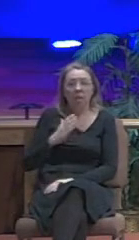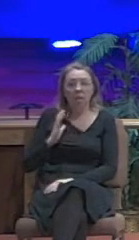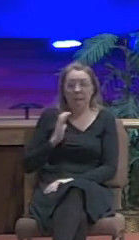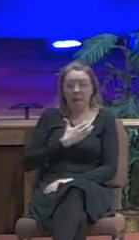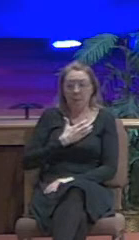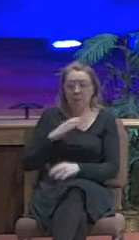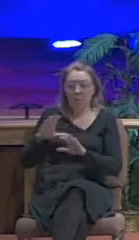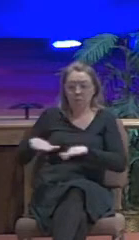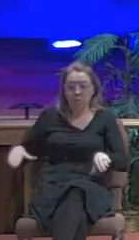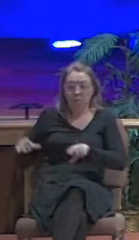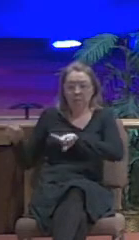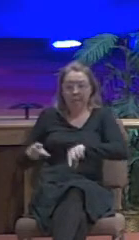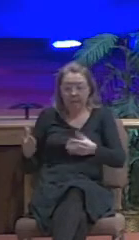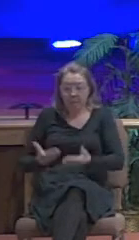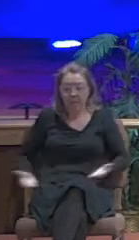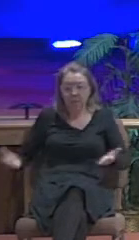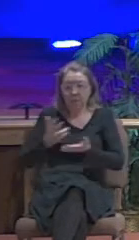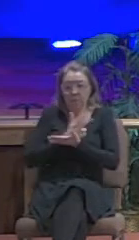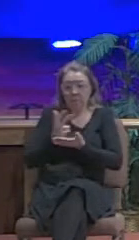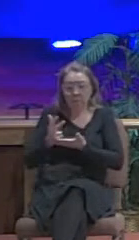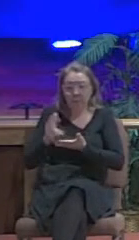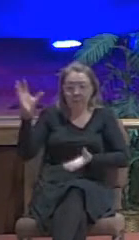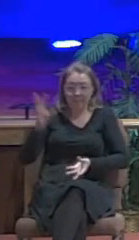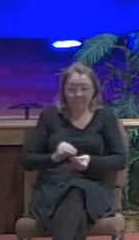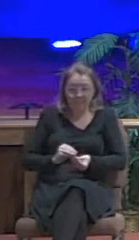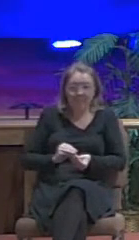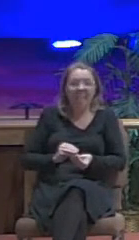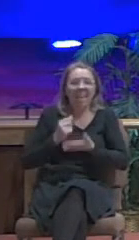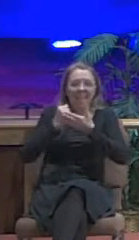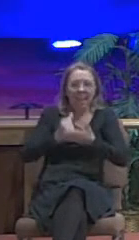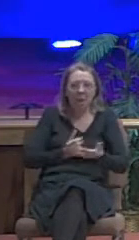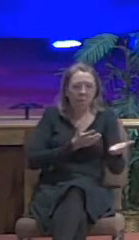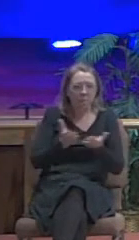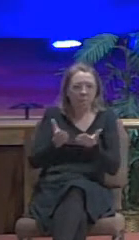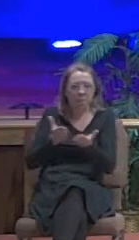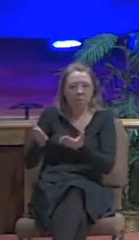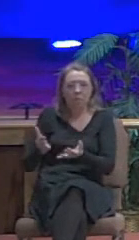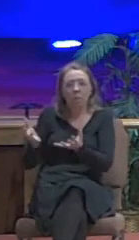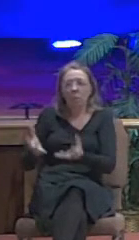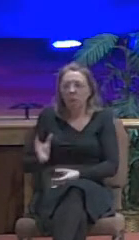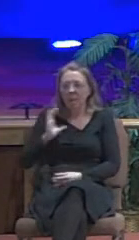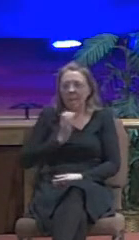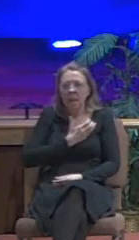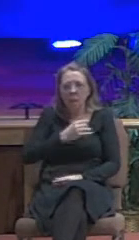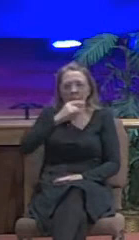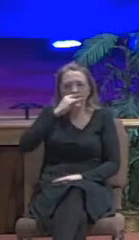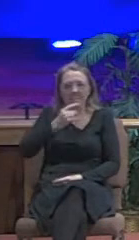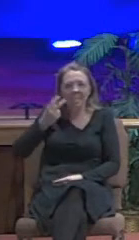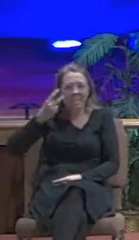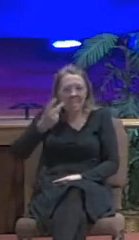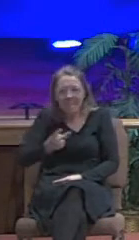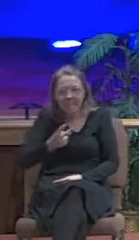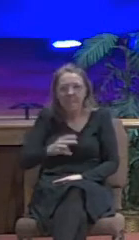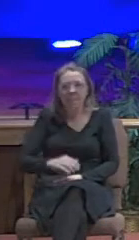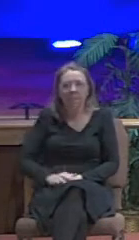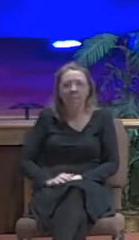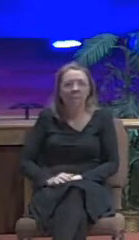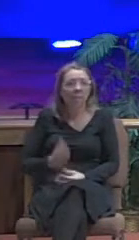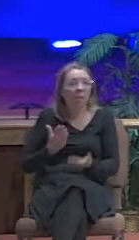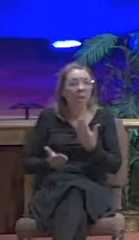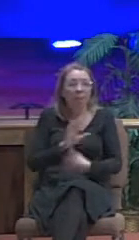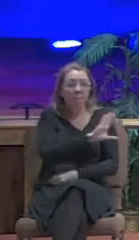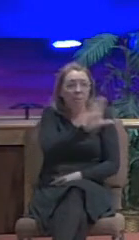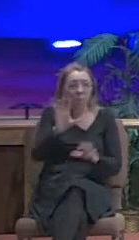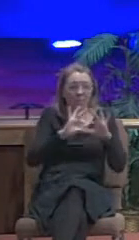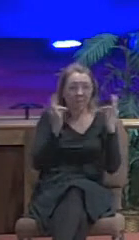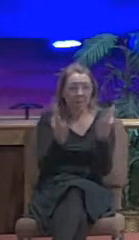because we wanted them to see what it's like to not have. Maybe your children never did this to you, but occasionally our children